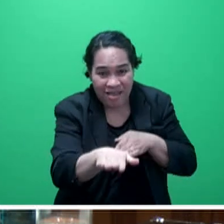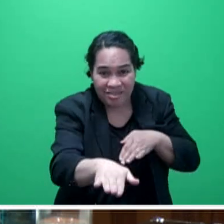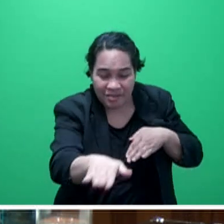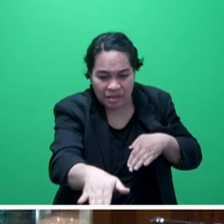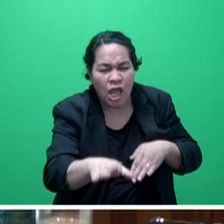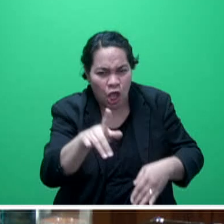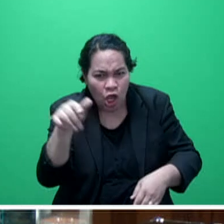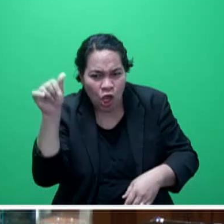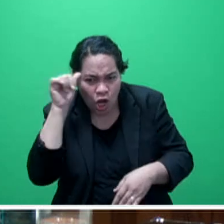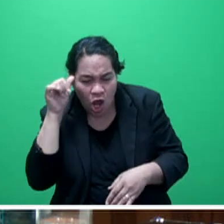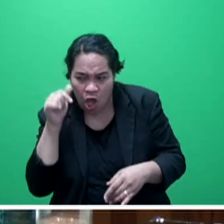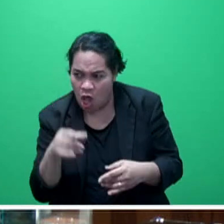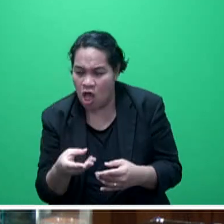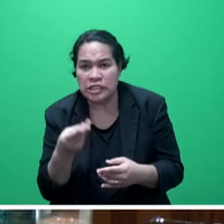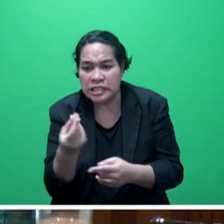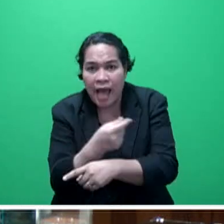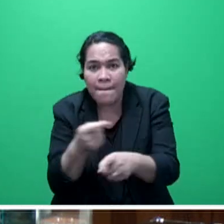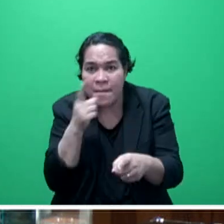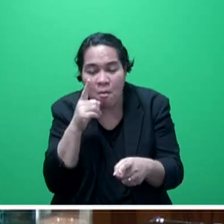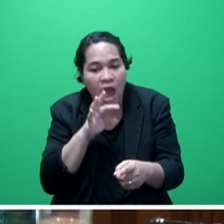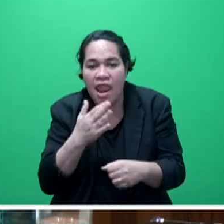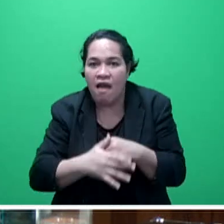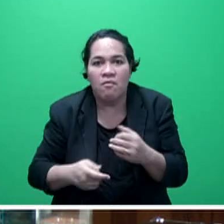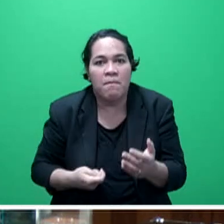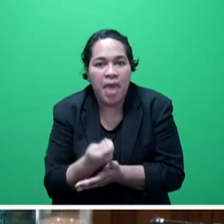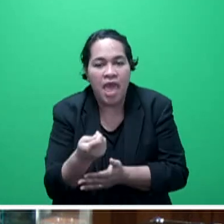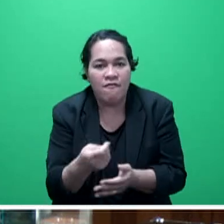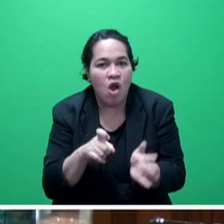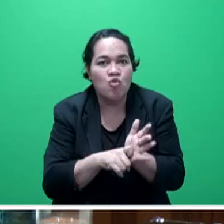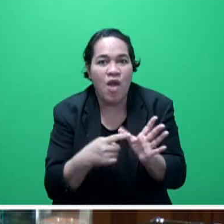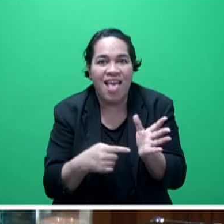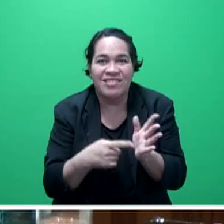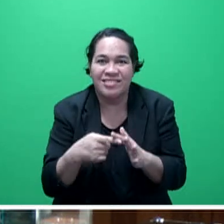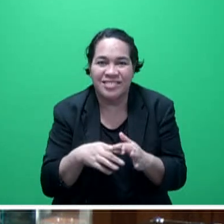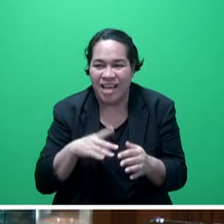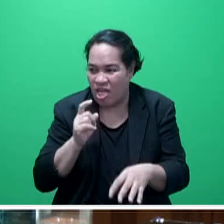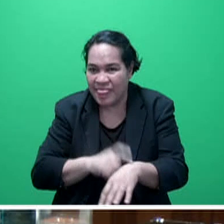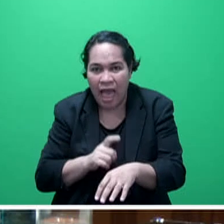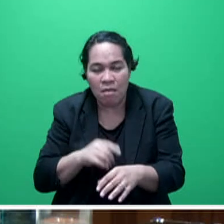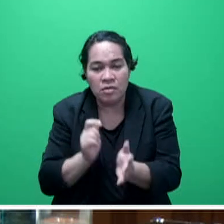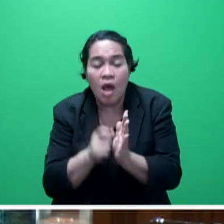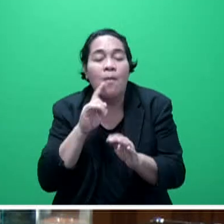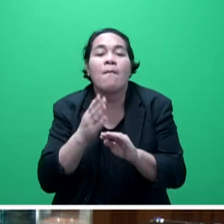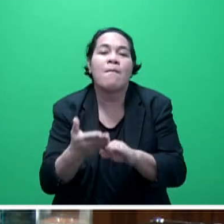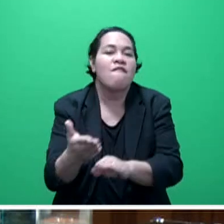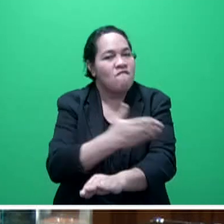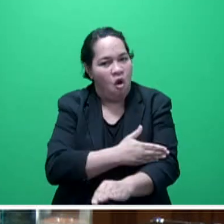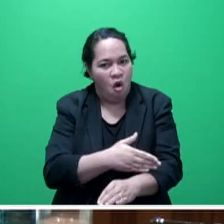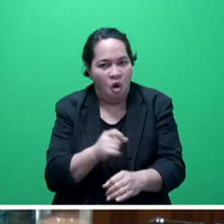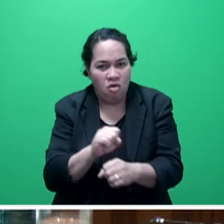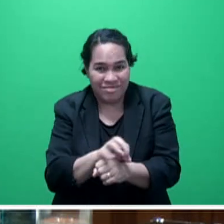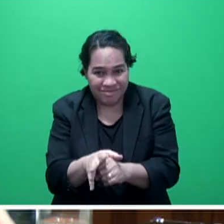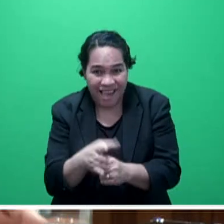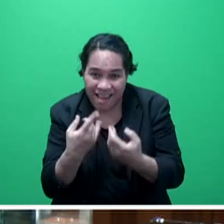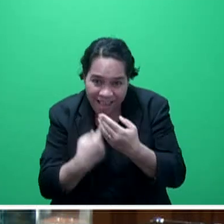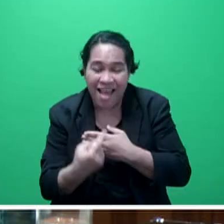been able to pay their rates on time for several years, and this is even before COVID-19 pandemic was